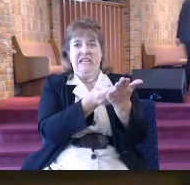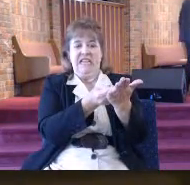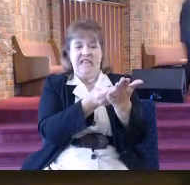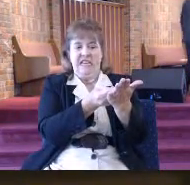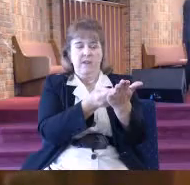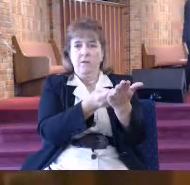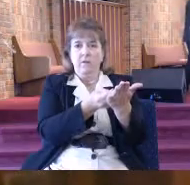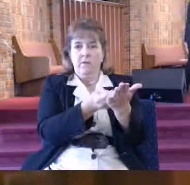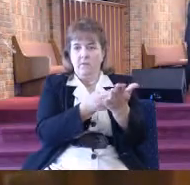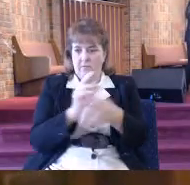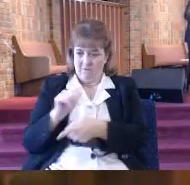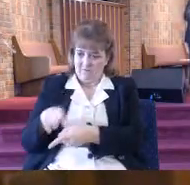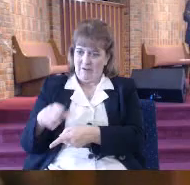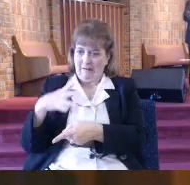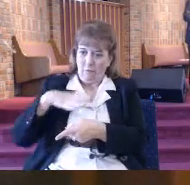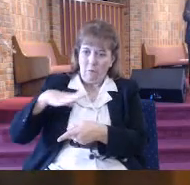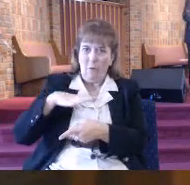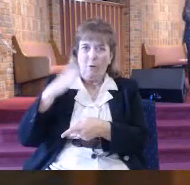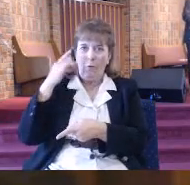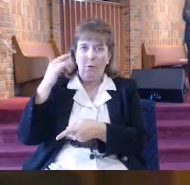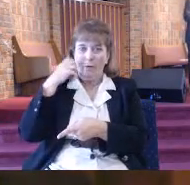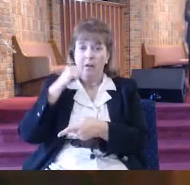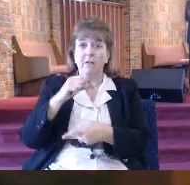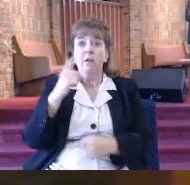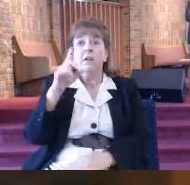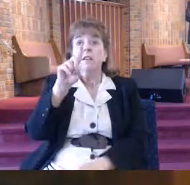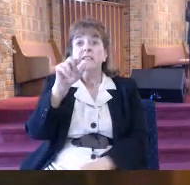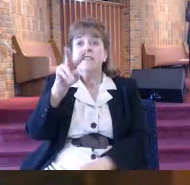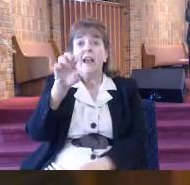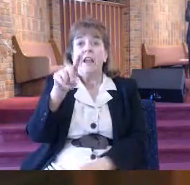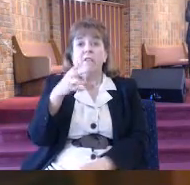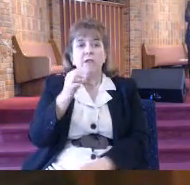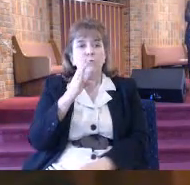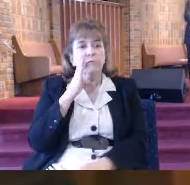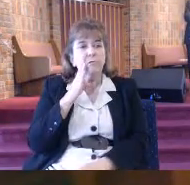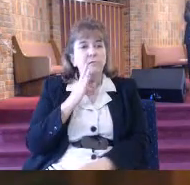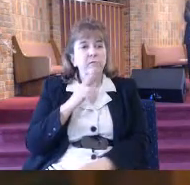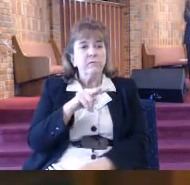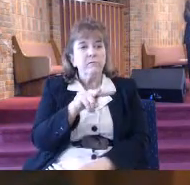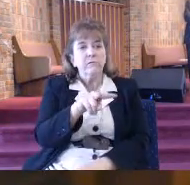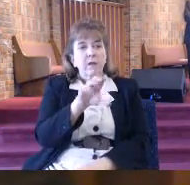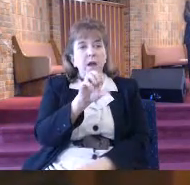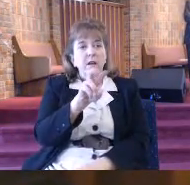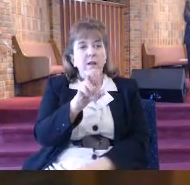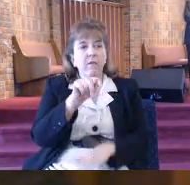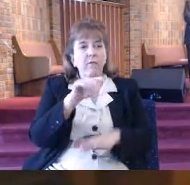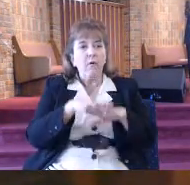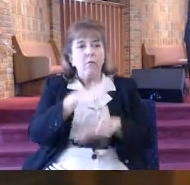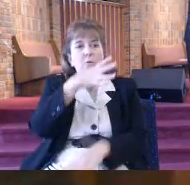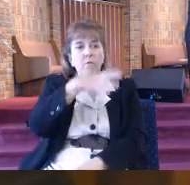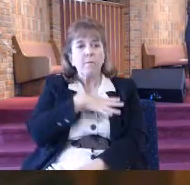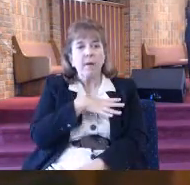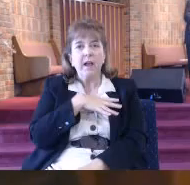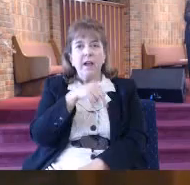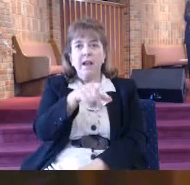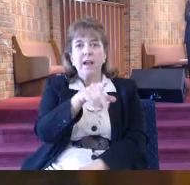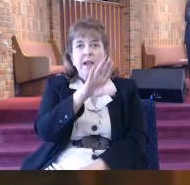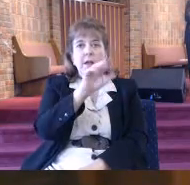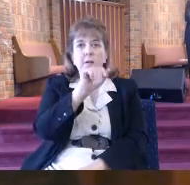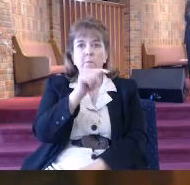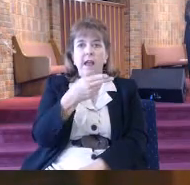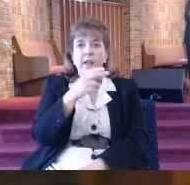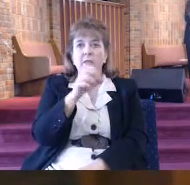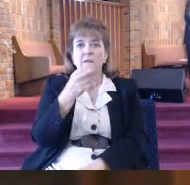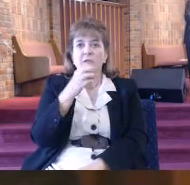David coveted after Bathsheba. Now the problem there, perhaps we would say, well, that belonged to someone. That